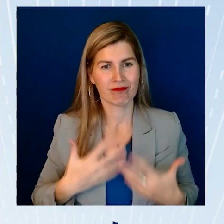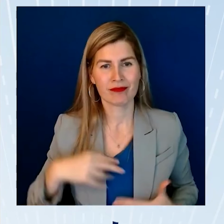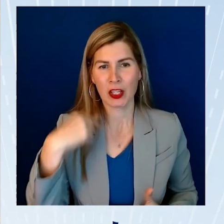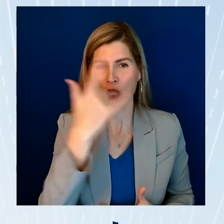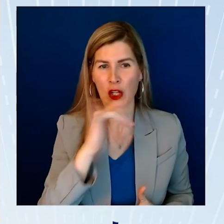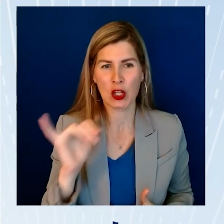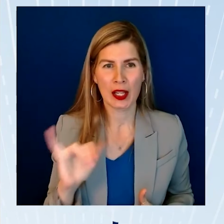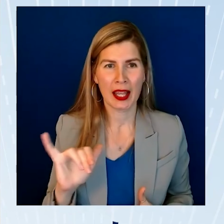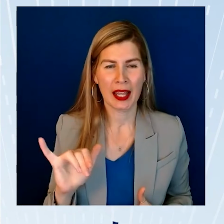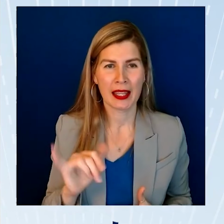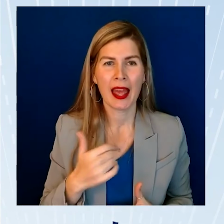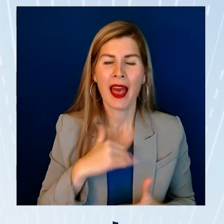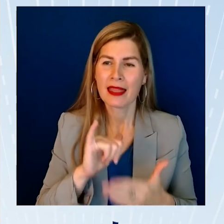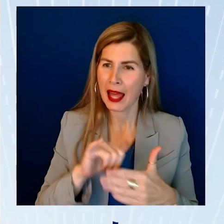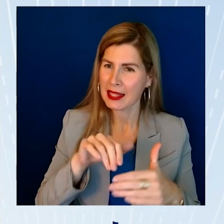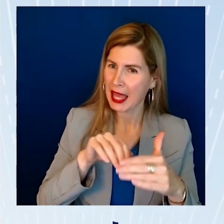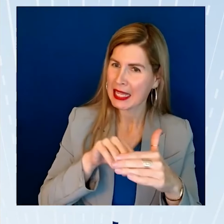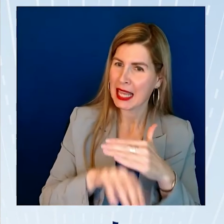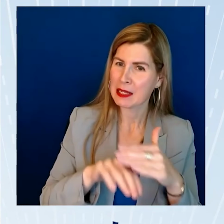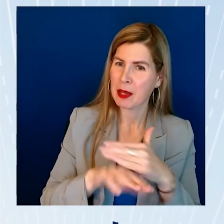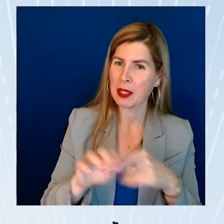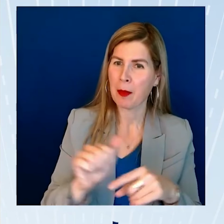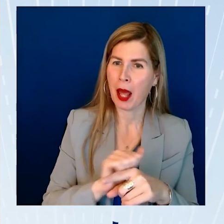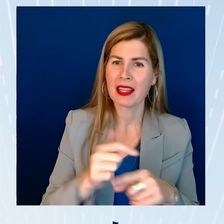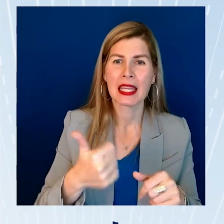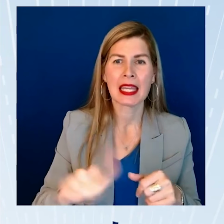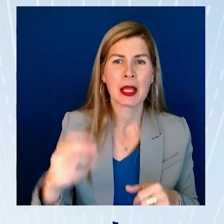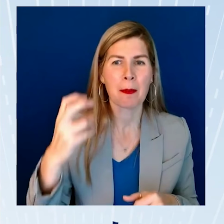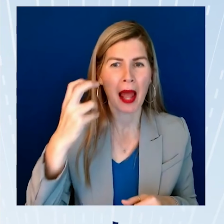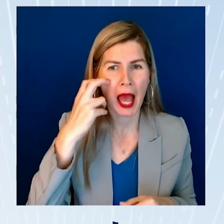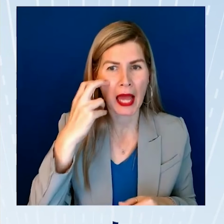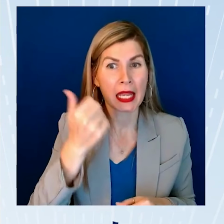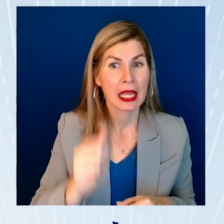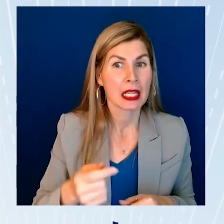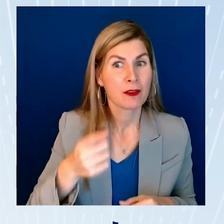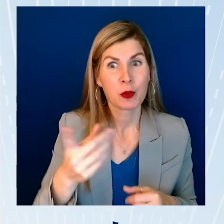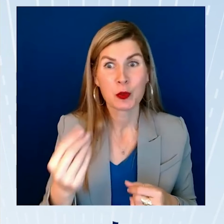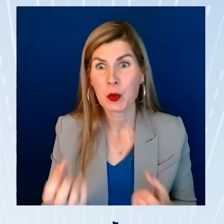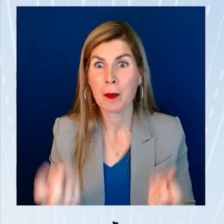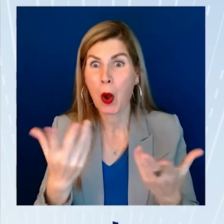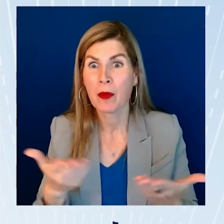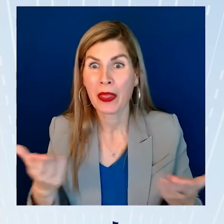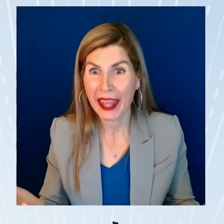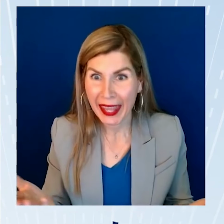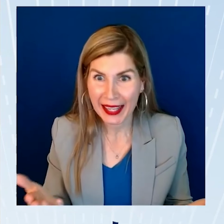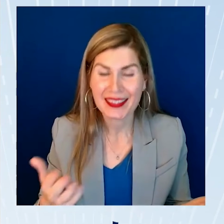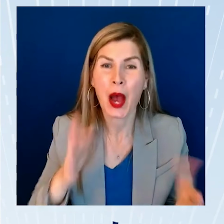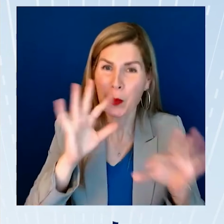accessibility practice for our blind audience and anyone who's multitasking.